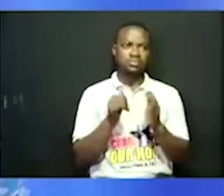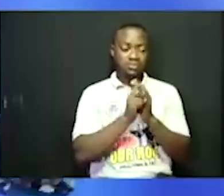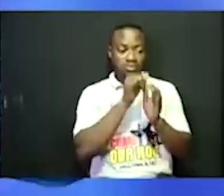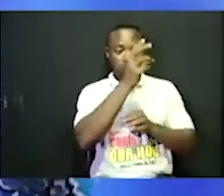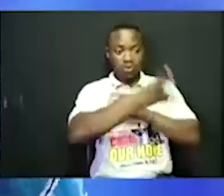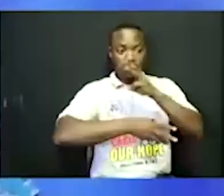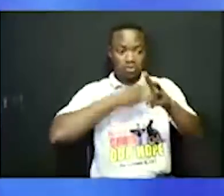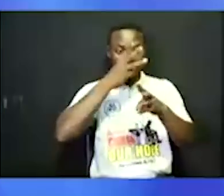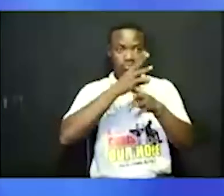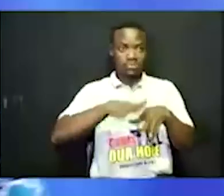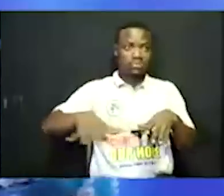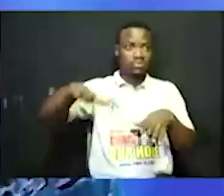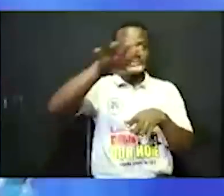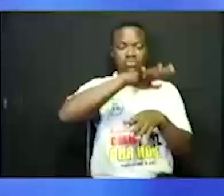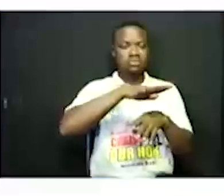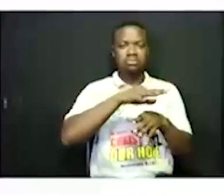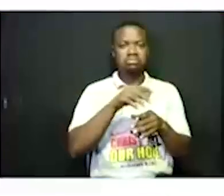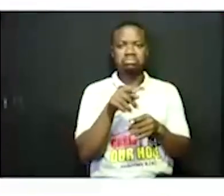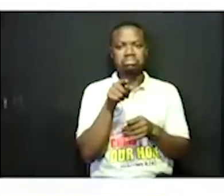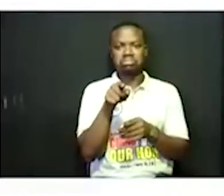world, this fallen world, is not fair.